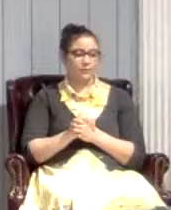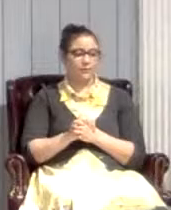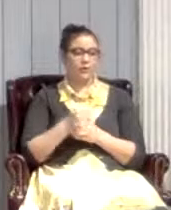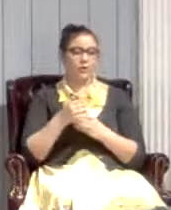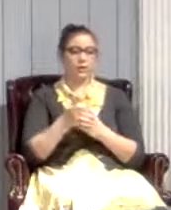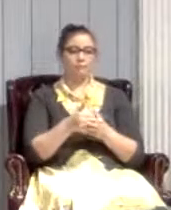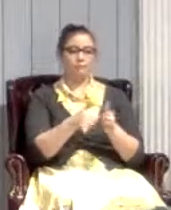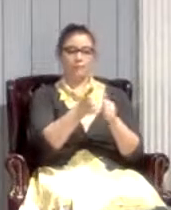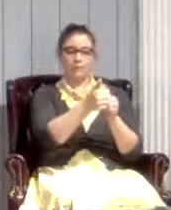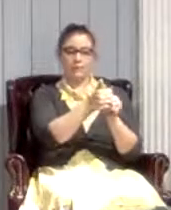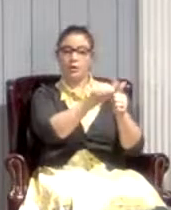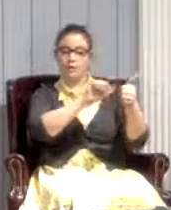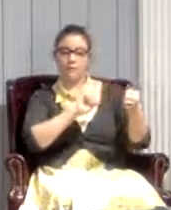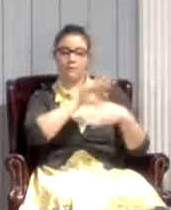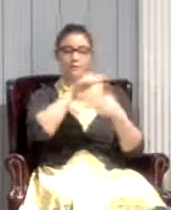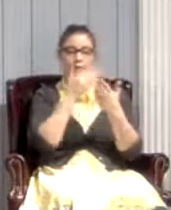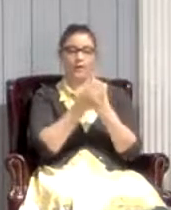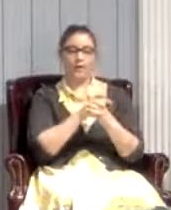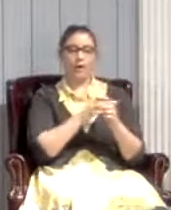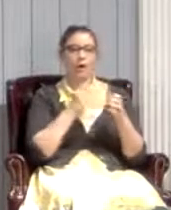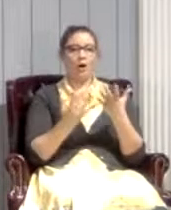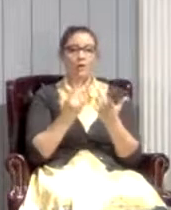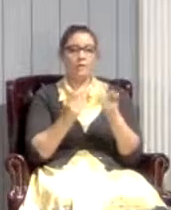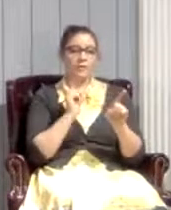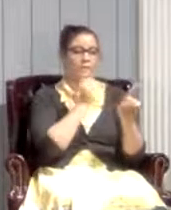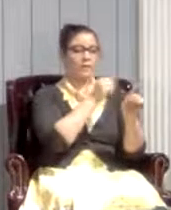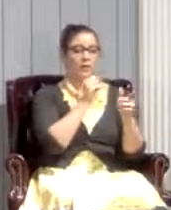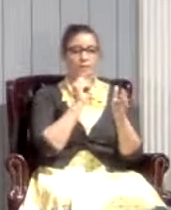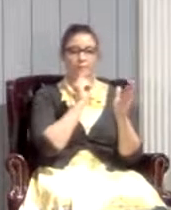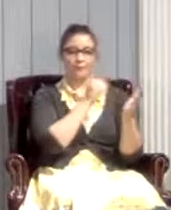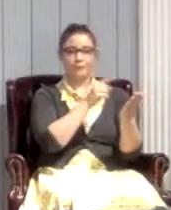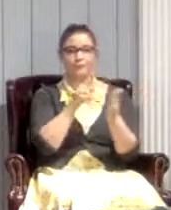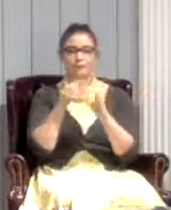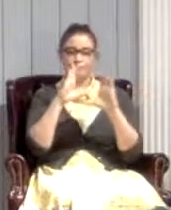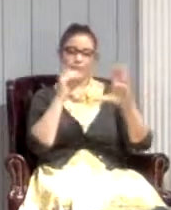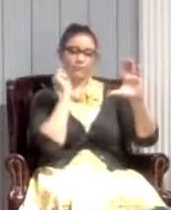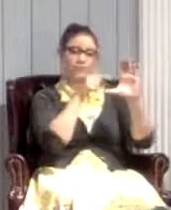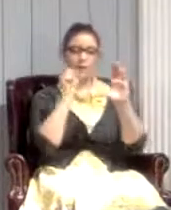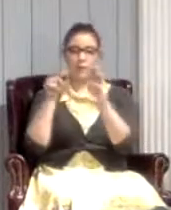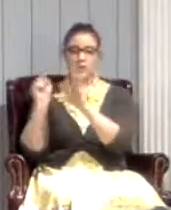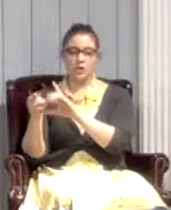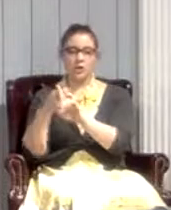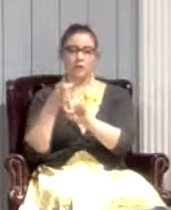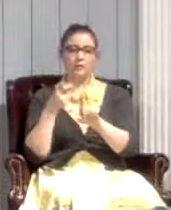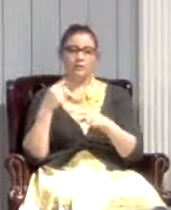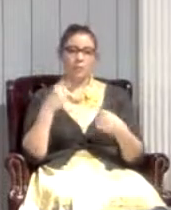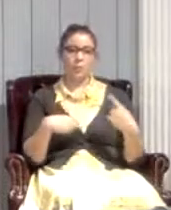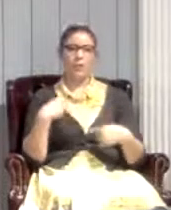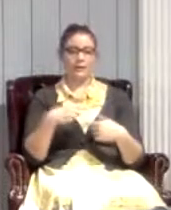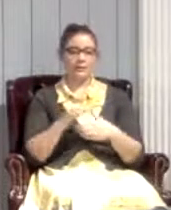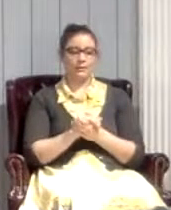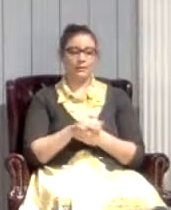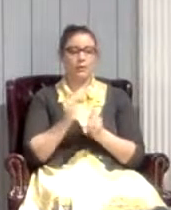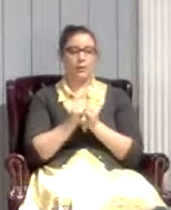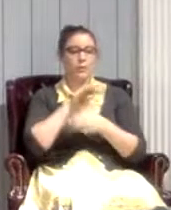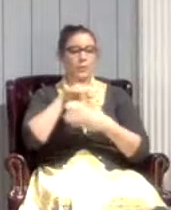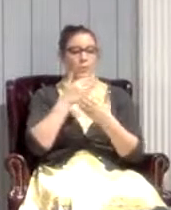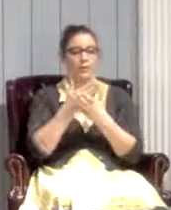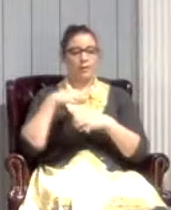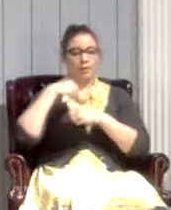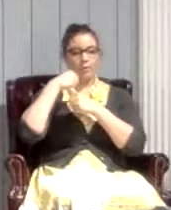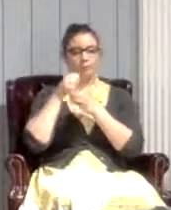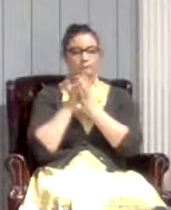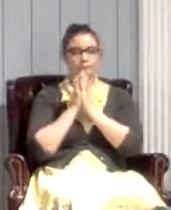the wicked, and take the helmet of salvation, the sword of spirit, which is the word of God, praying always with all prayer and supplication in the